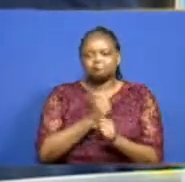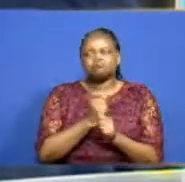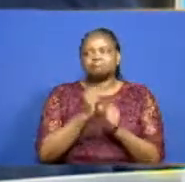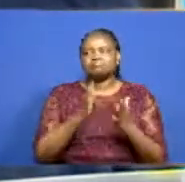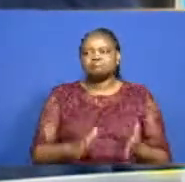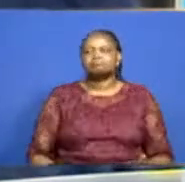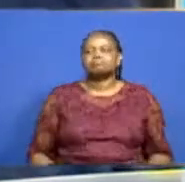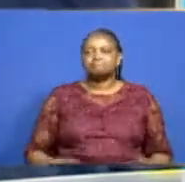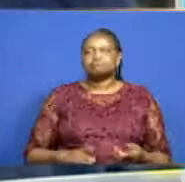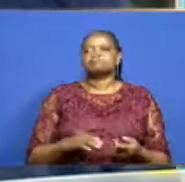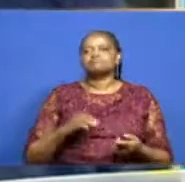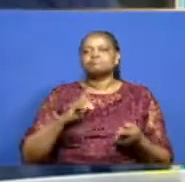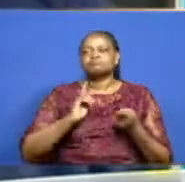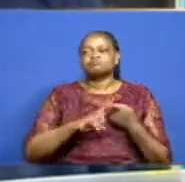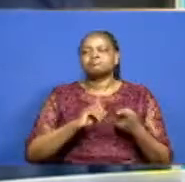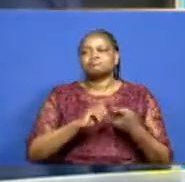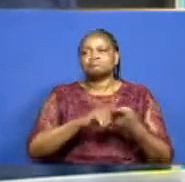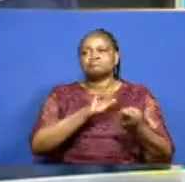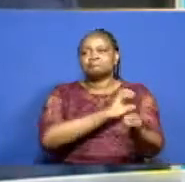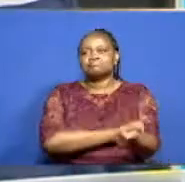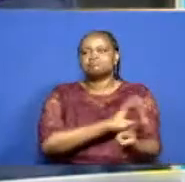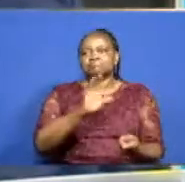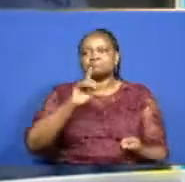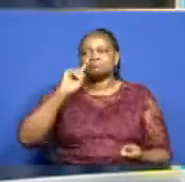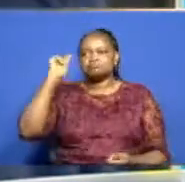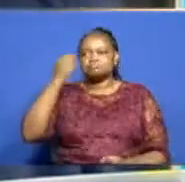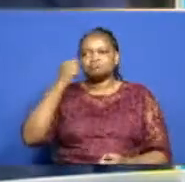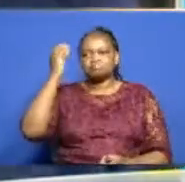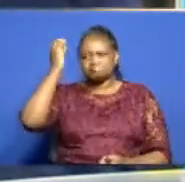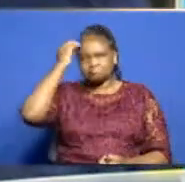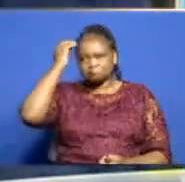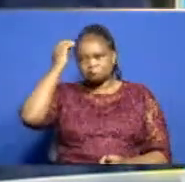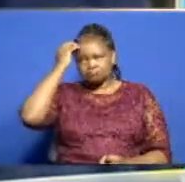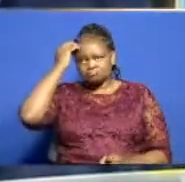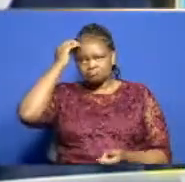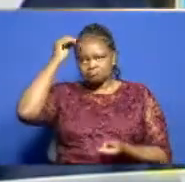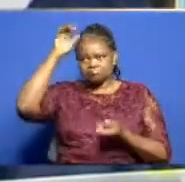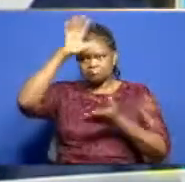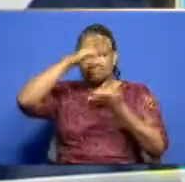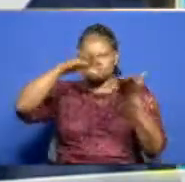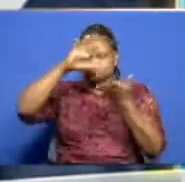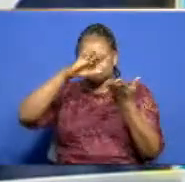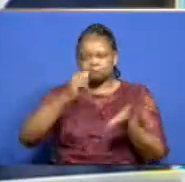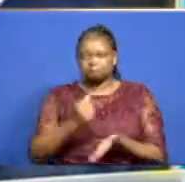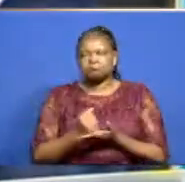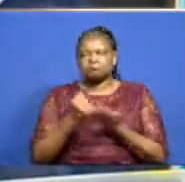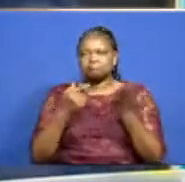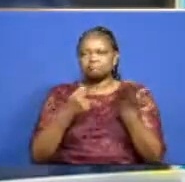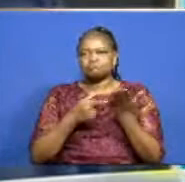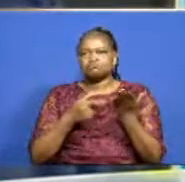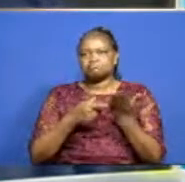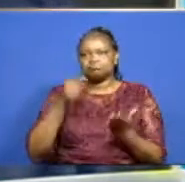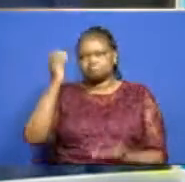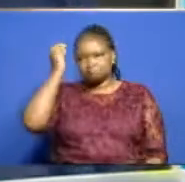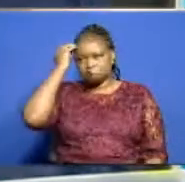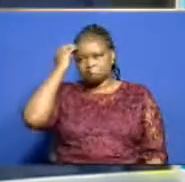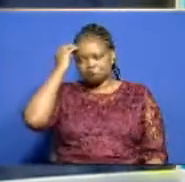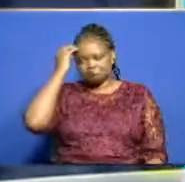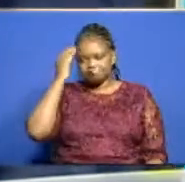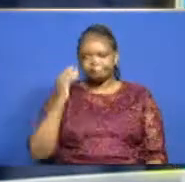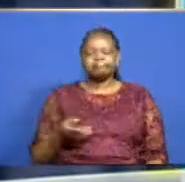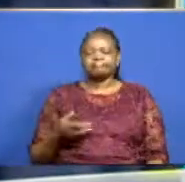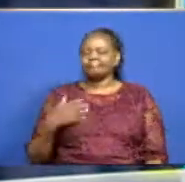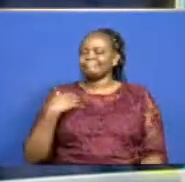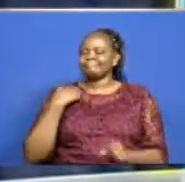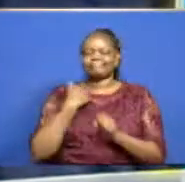strengthening of the Kenya Education Cloud. This is just to facilitate digital learning. There was also, we've seen quite a lot of effort being put in